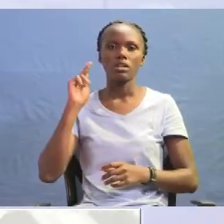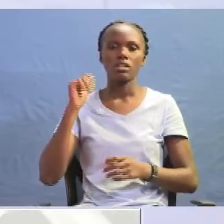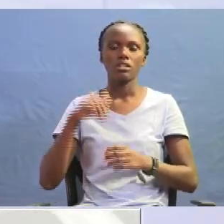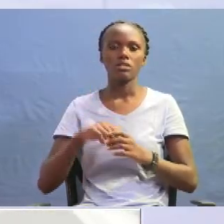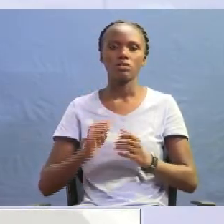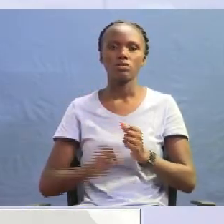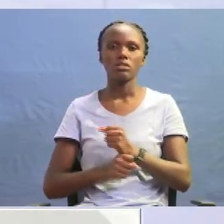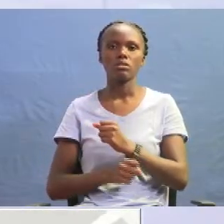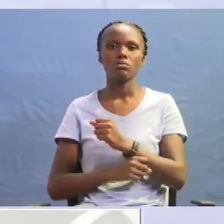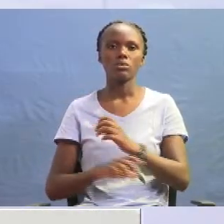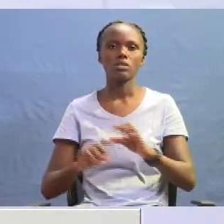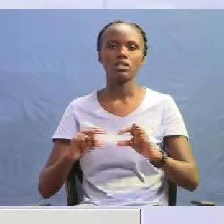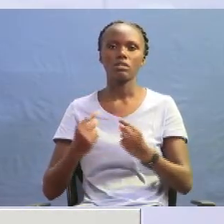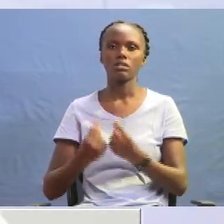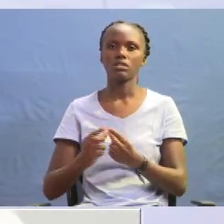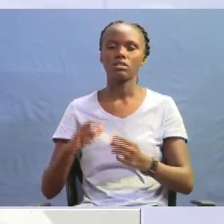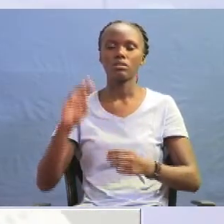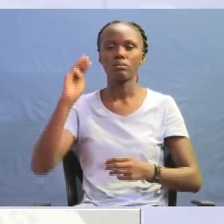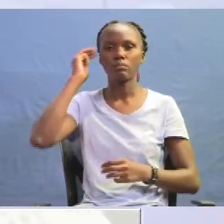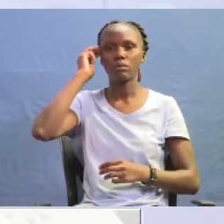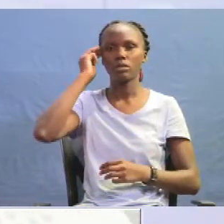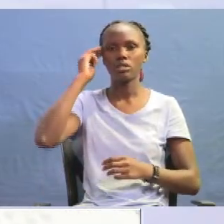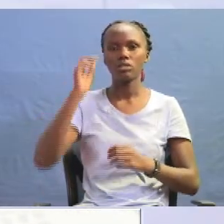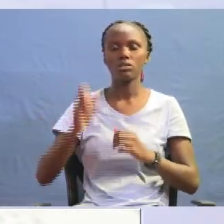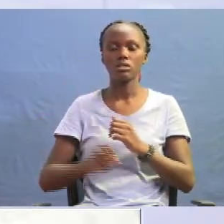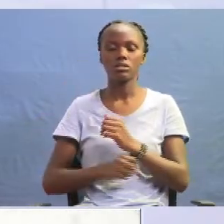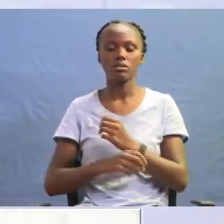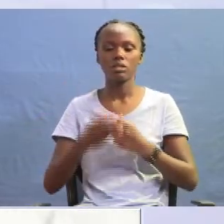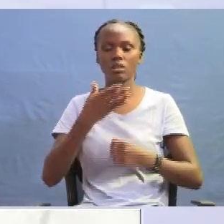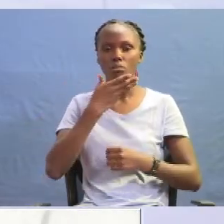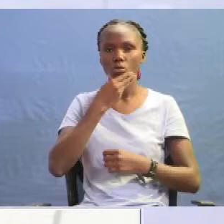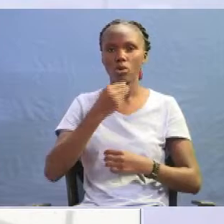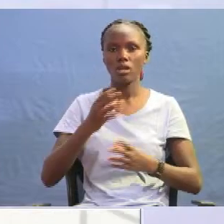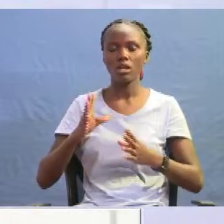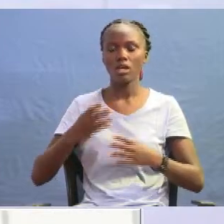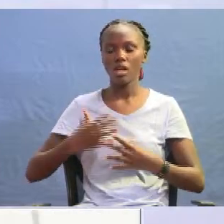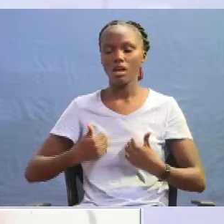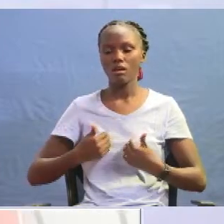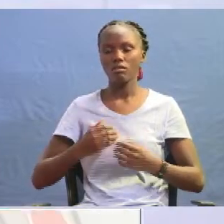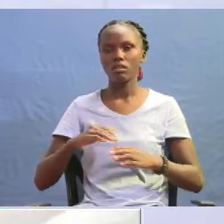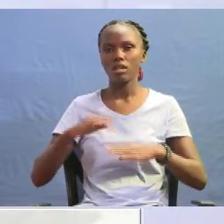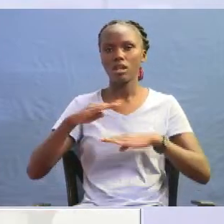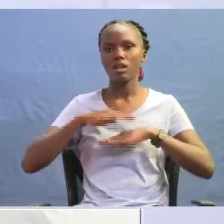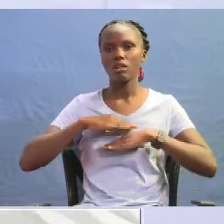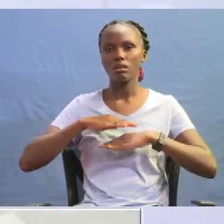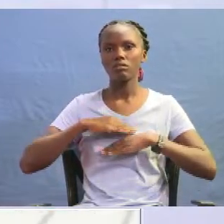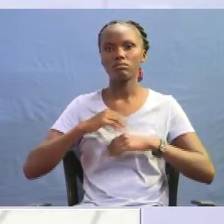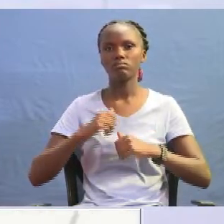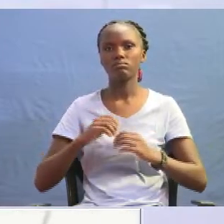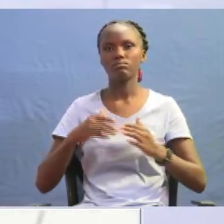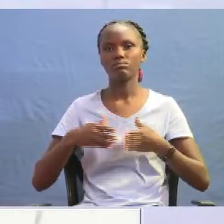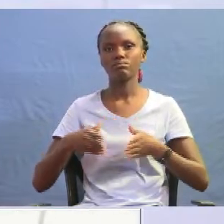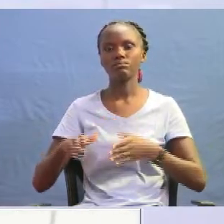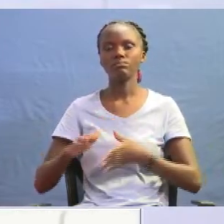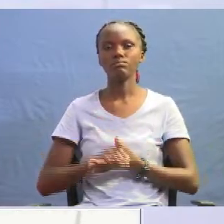strengthened mentorship programs and reforms to ensure boy child receive equal educational